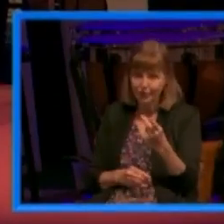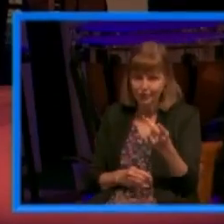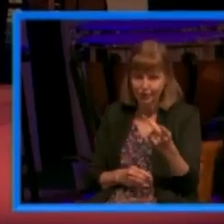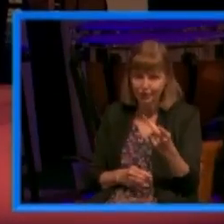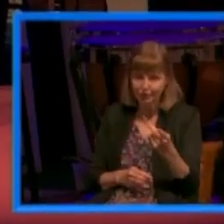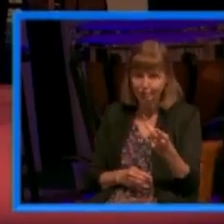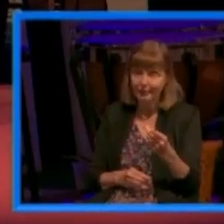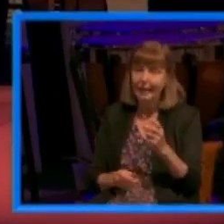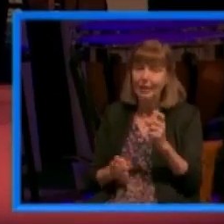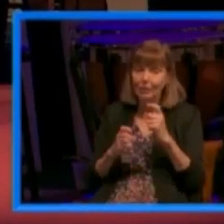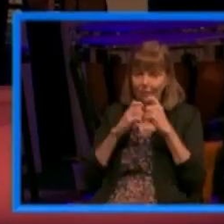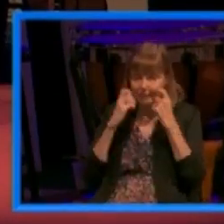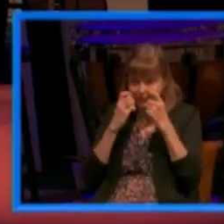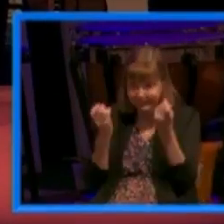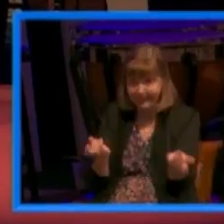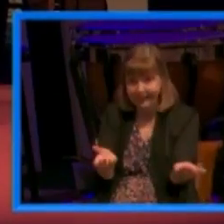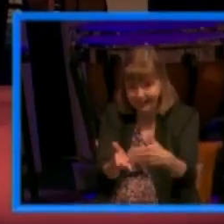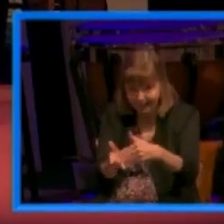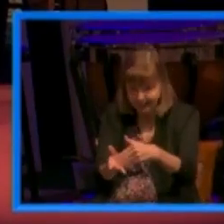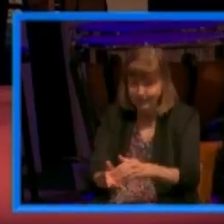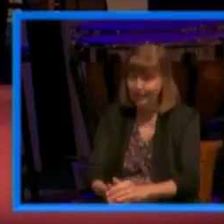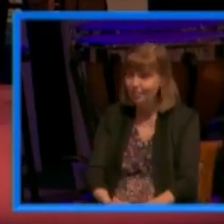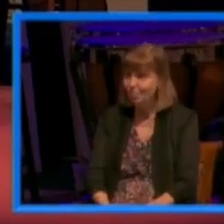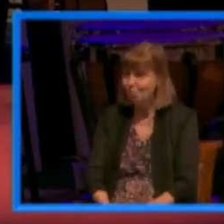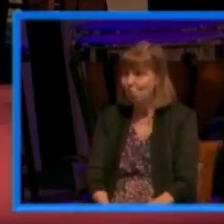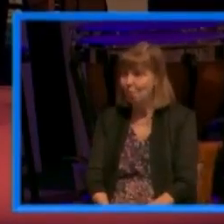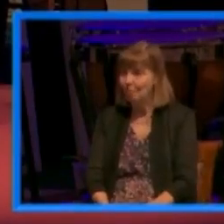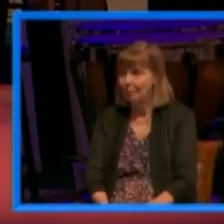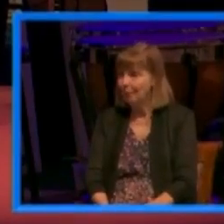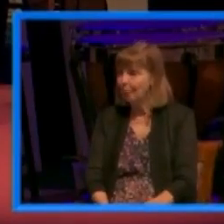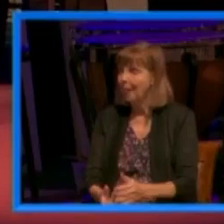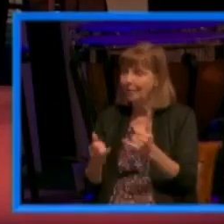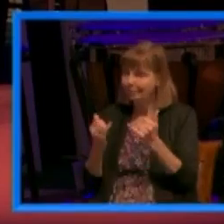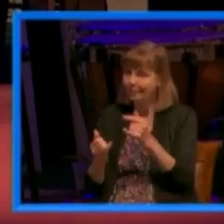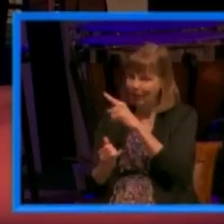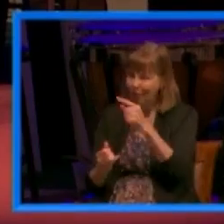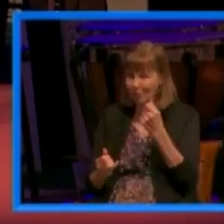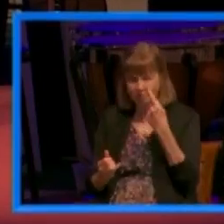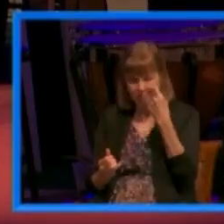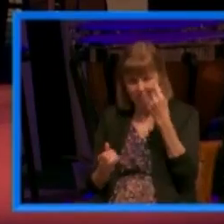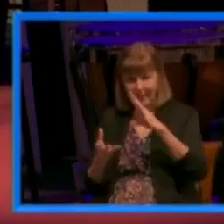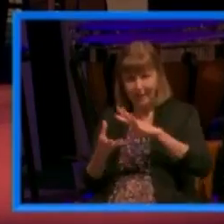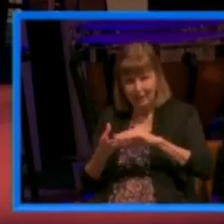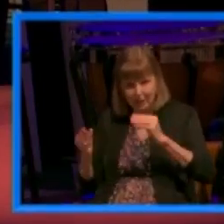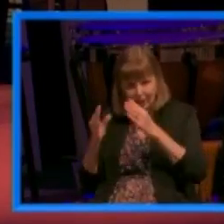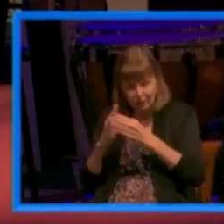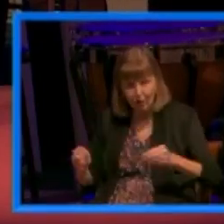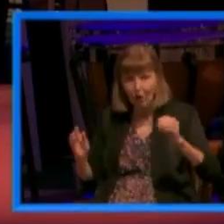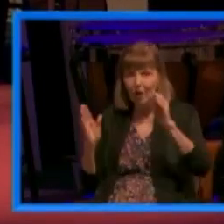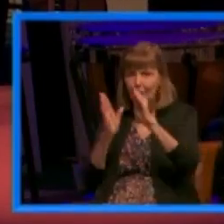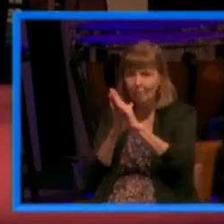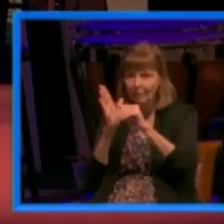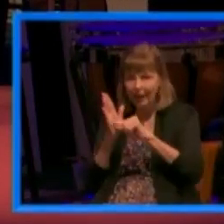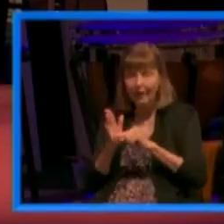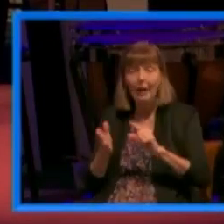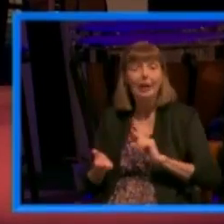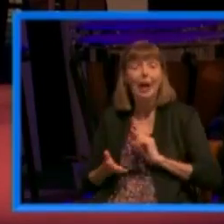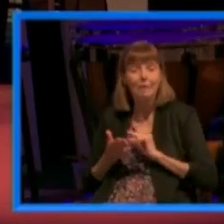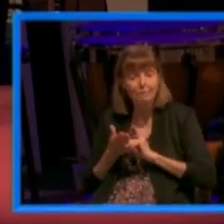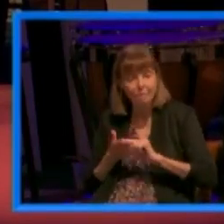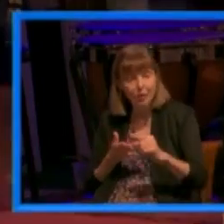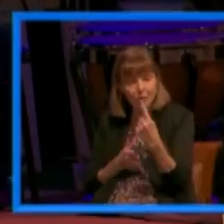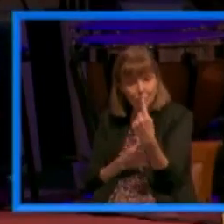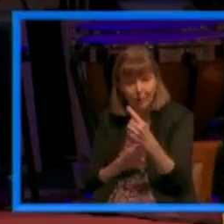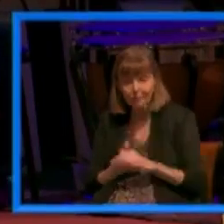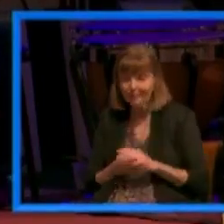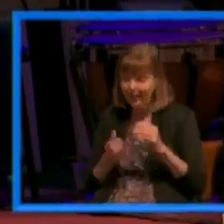want you to see verse 1. Now that you understand the story and the background, look at what happens in verse 1. Now